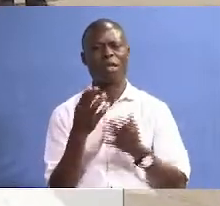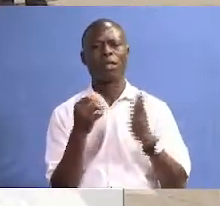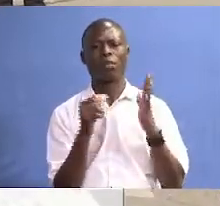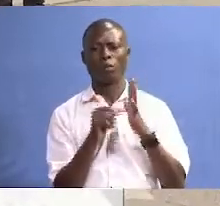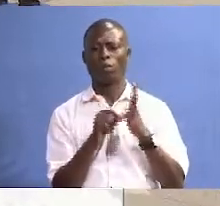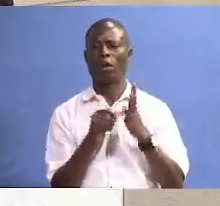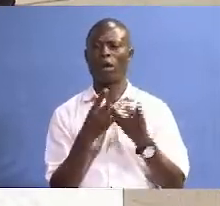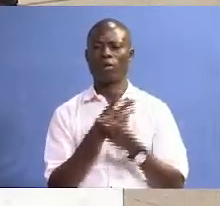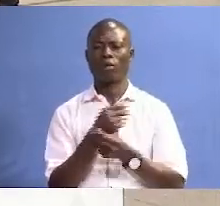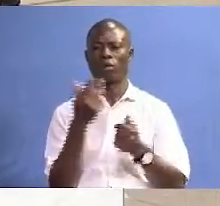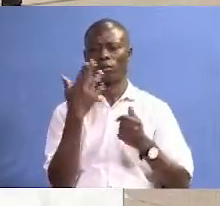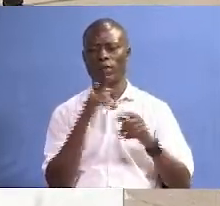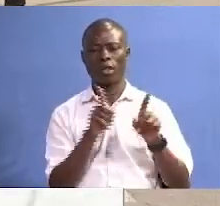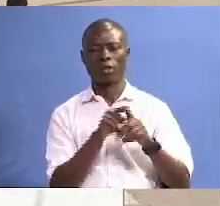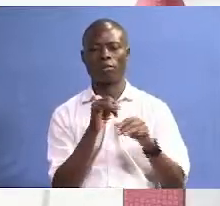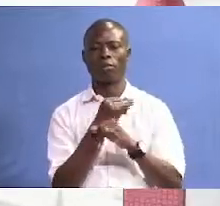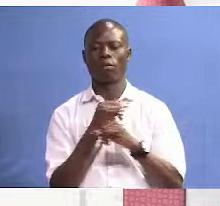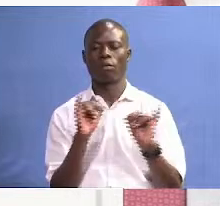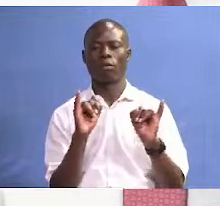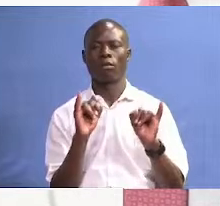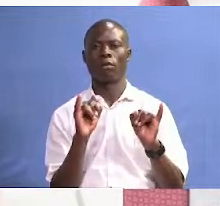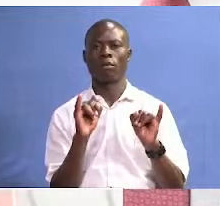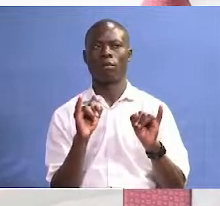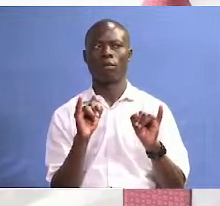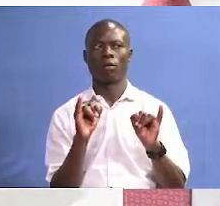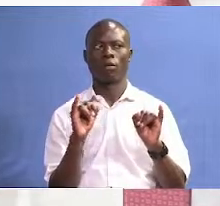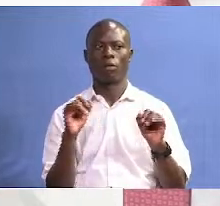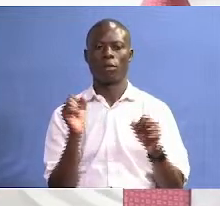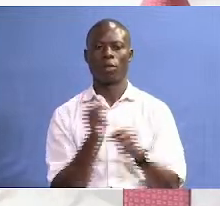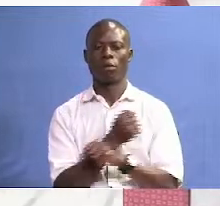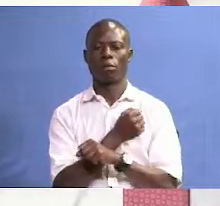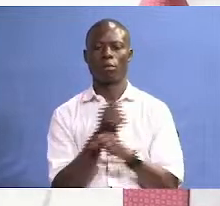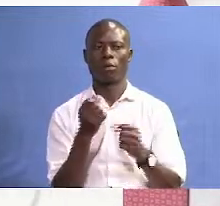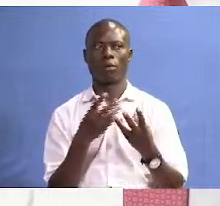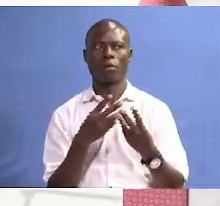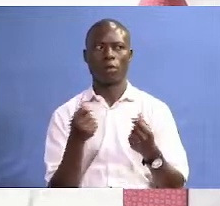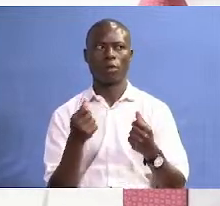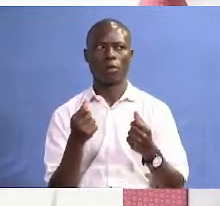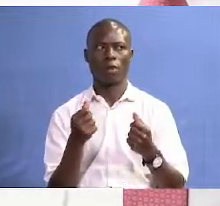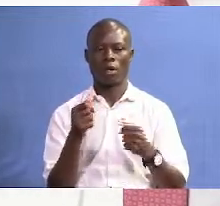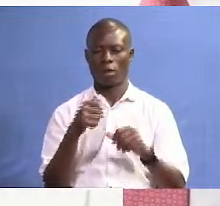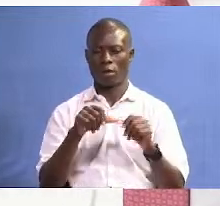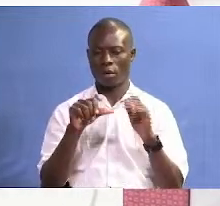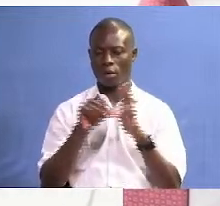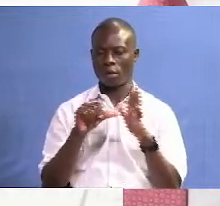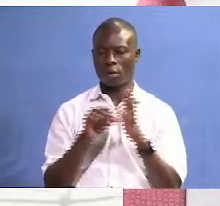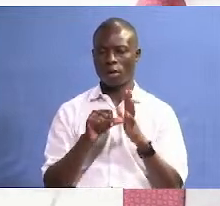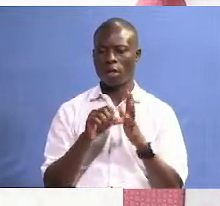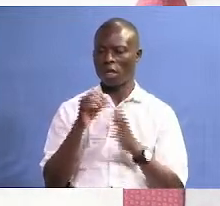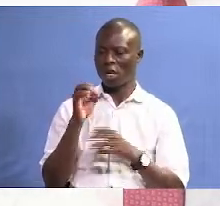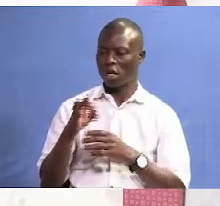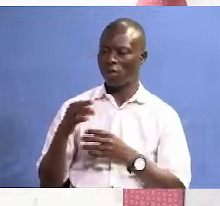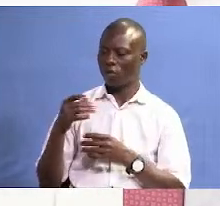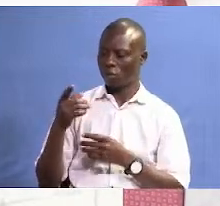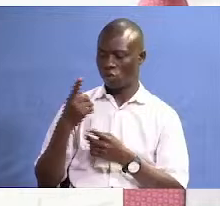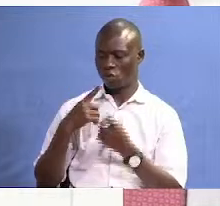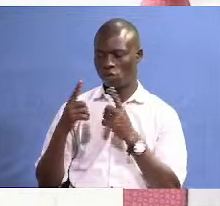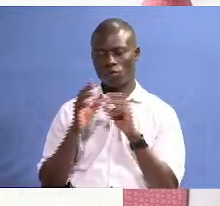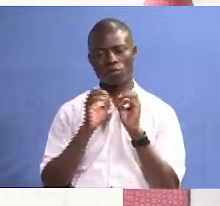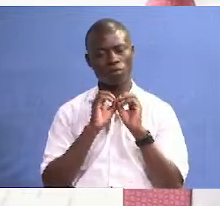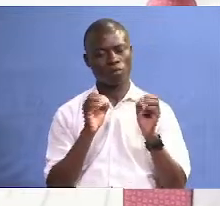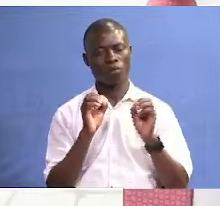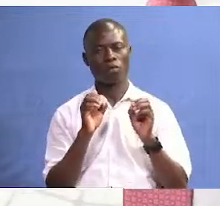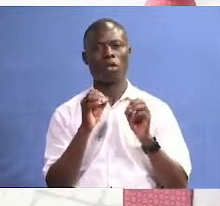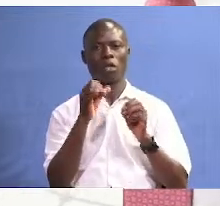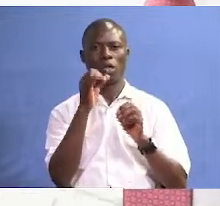since independence. We cannot resolve our issues if we are not talking, if